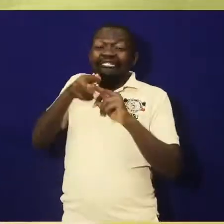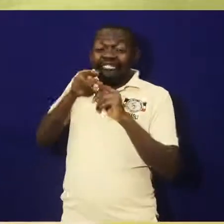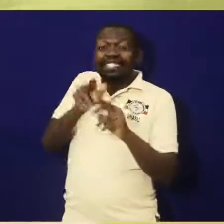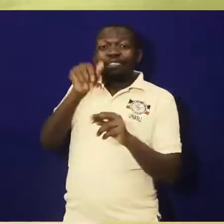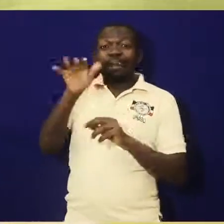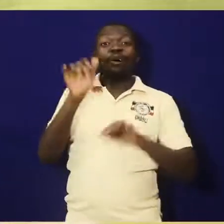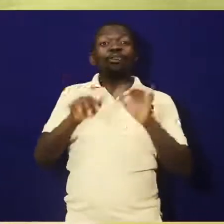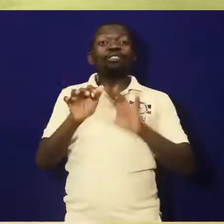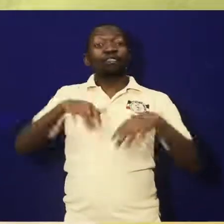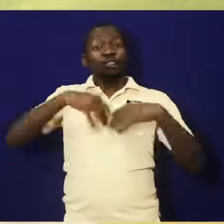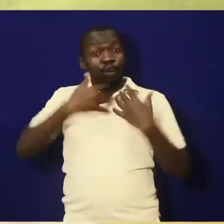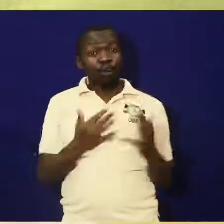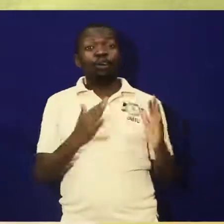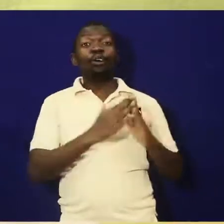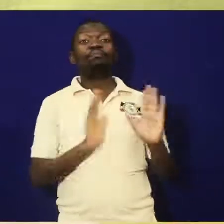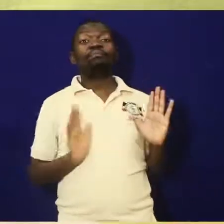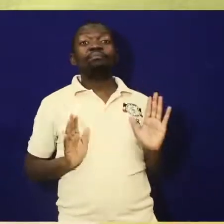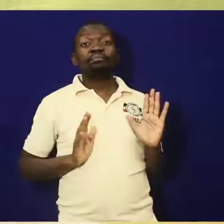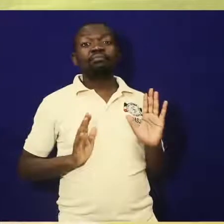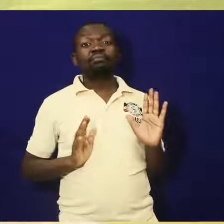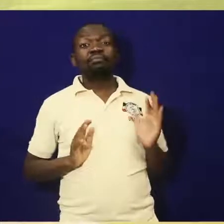or homes.